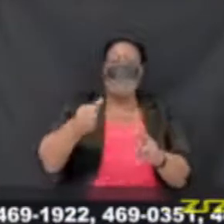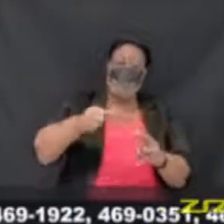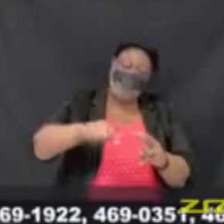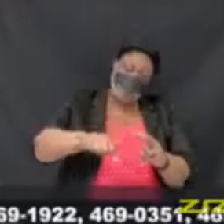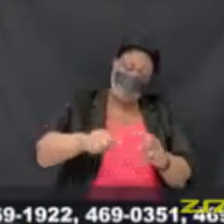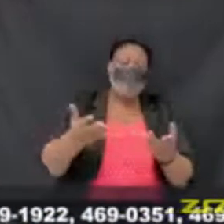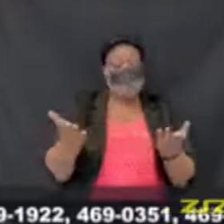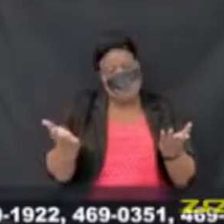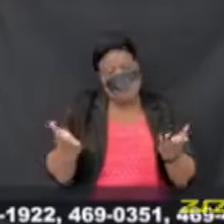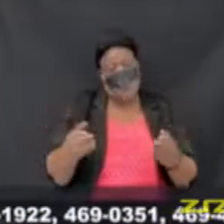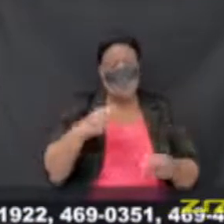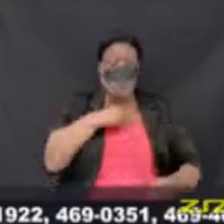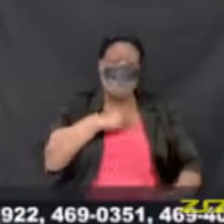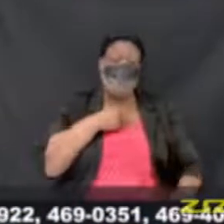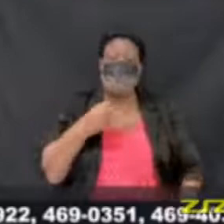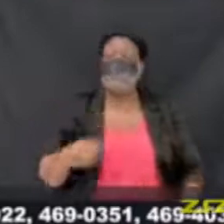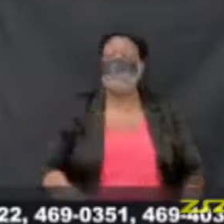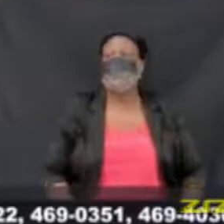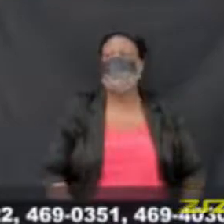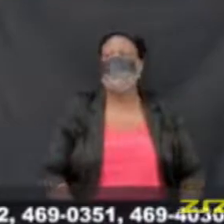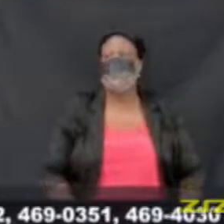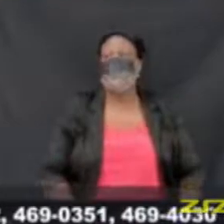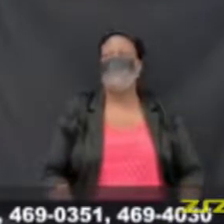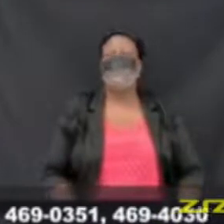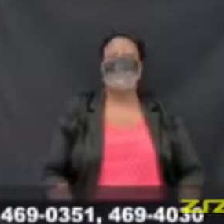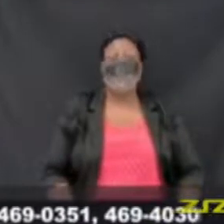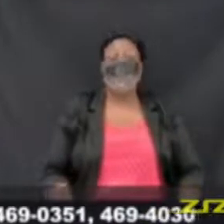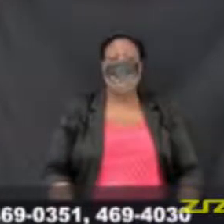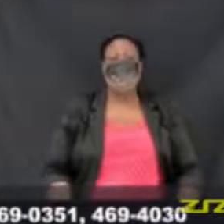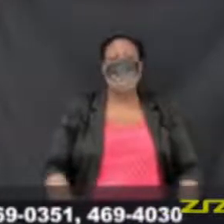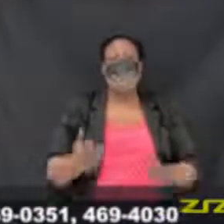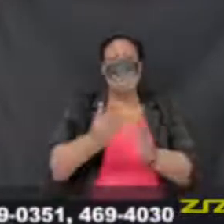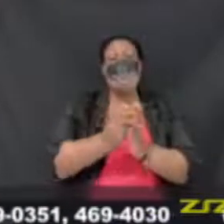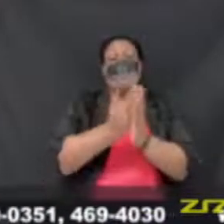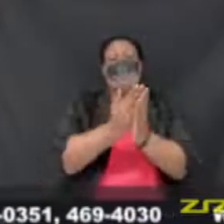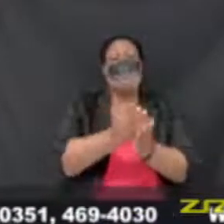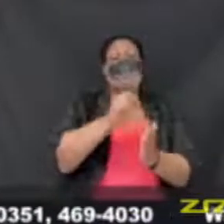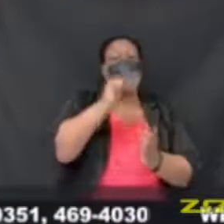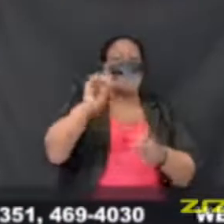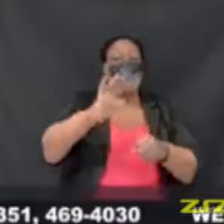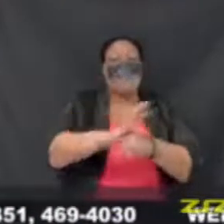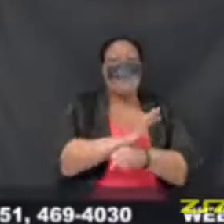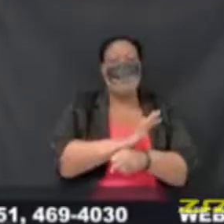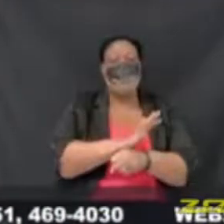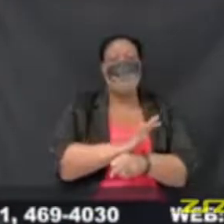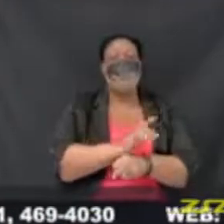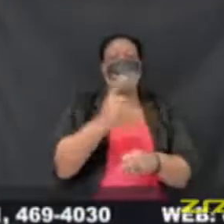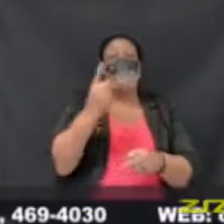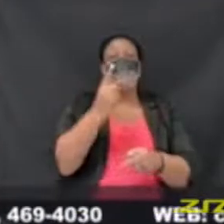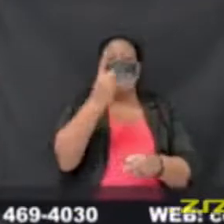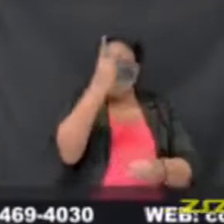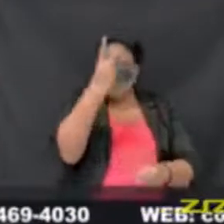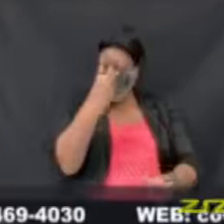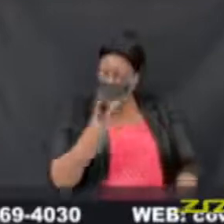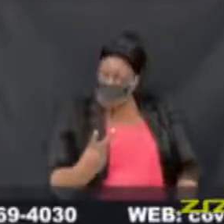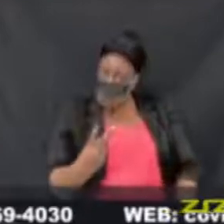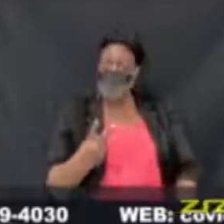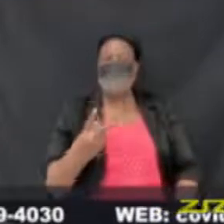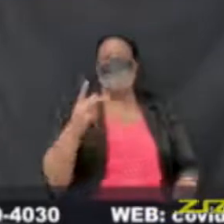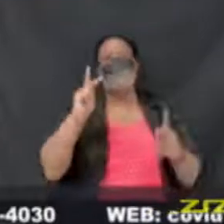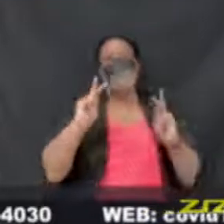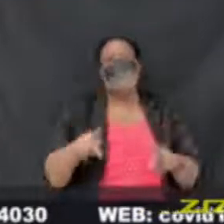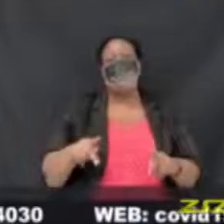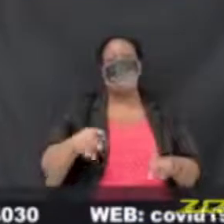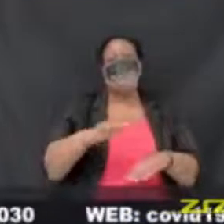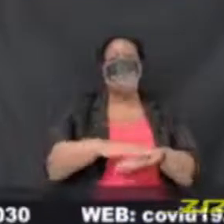are also reduced to approximately a 50% chance as well. So I just want us, again, that's why I said